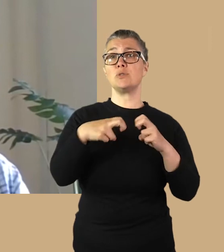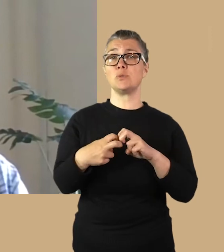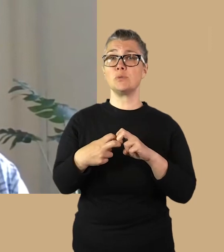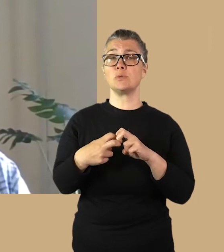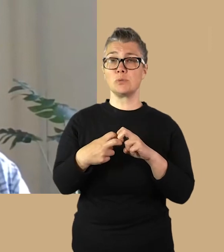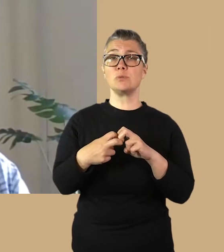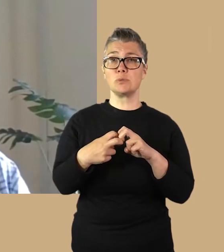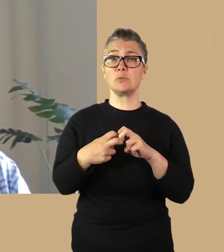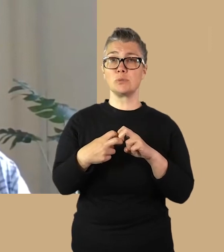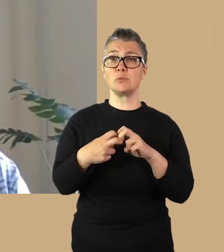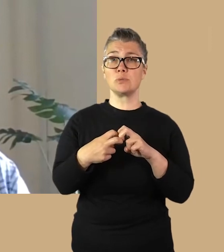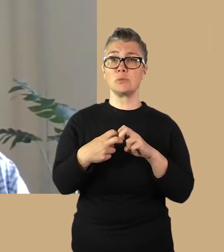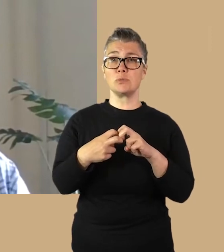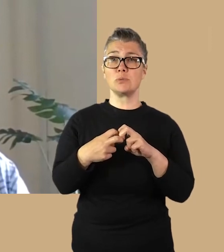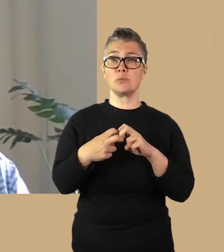issue there, that